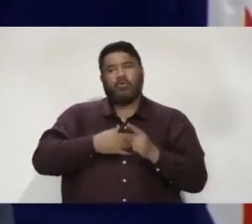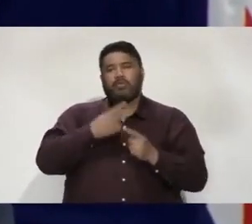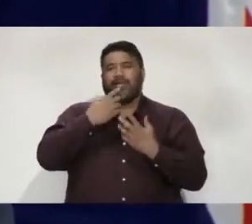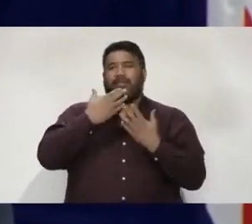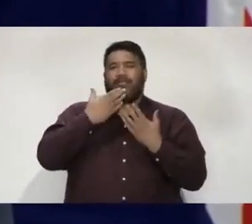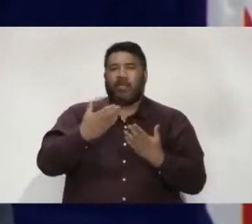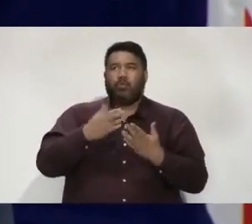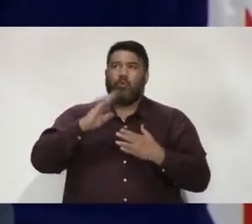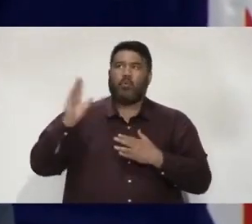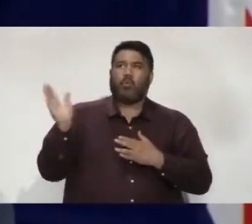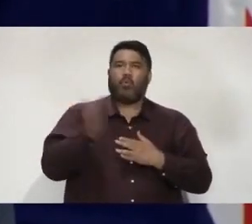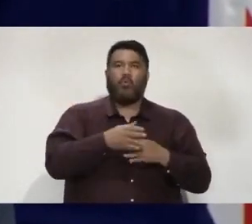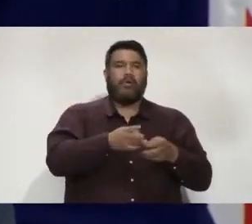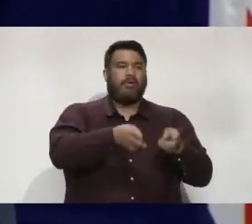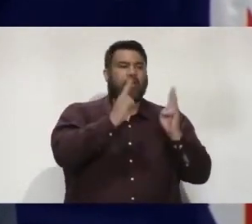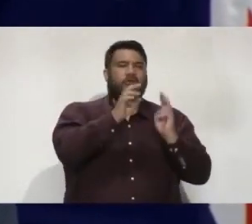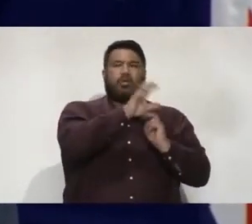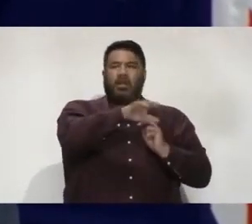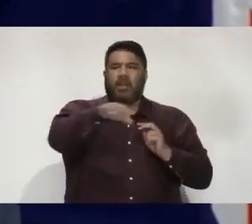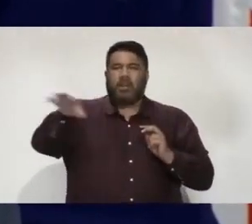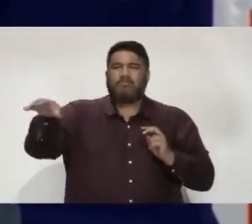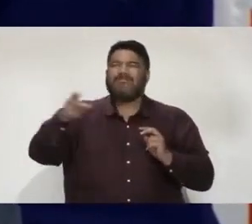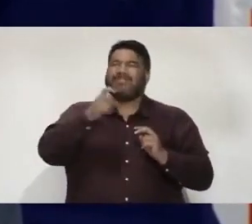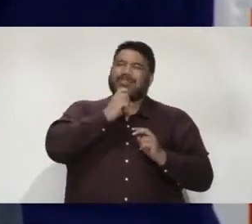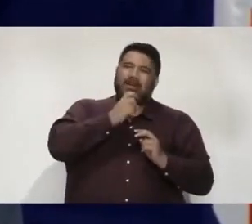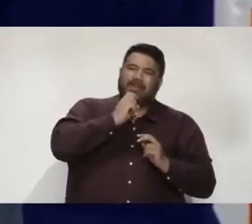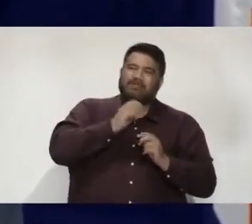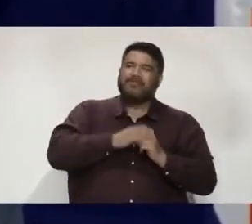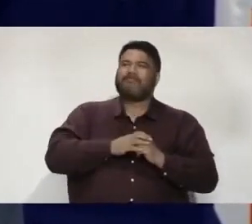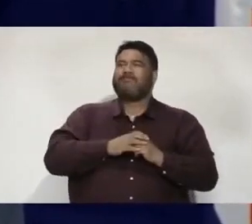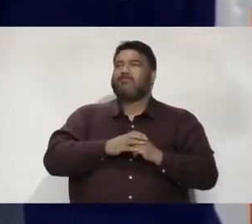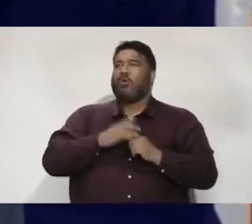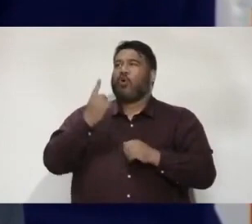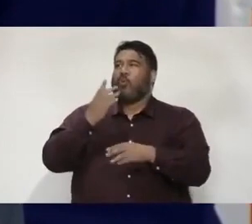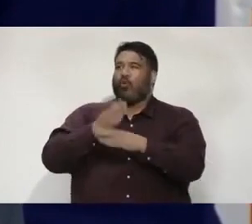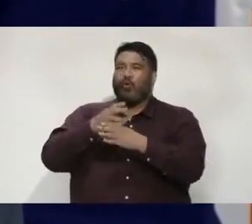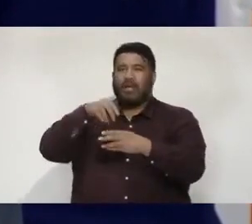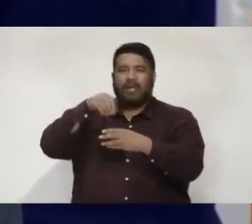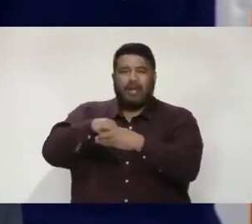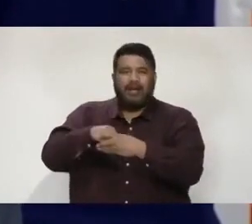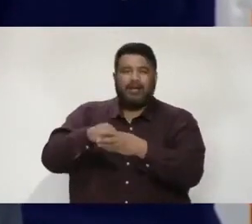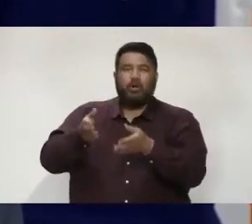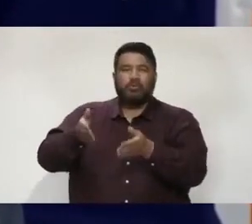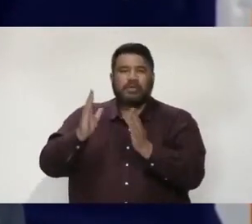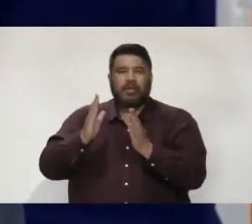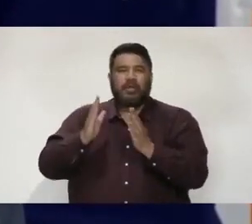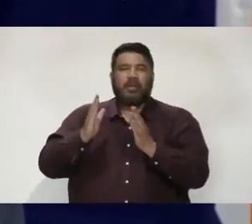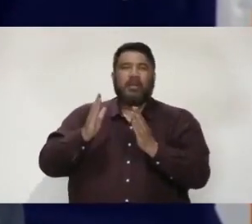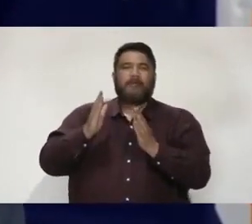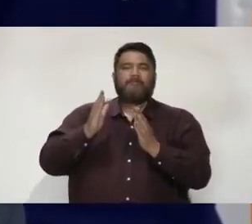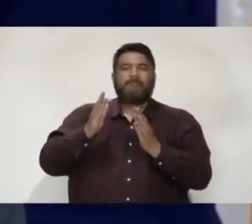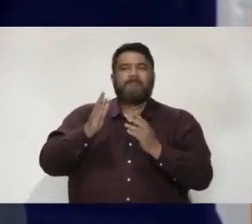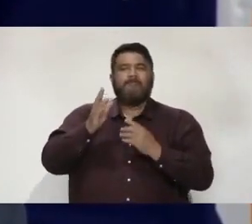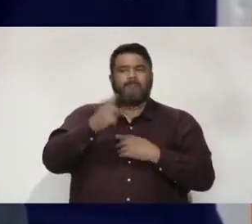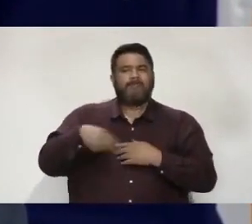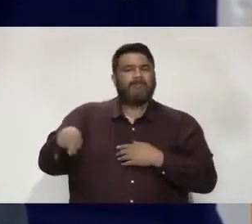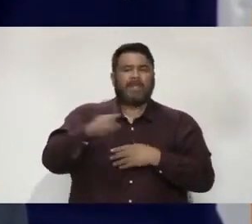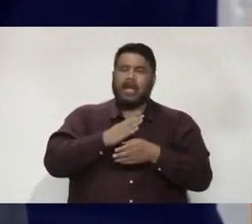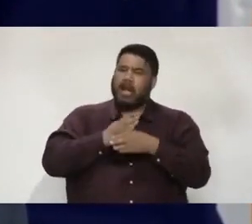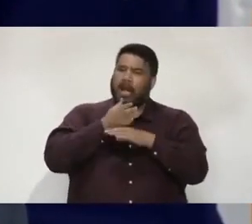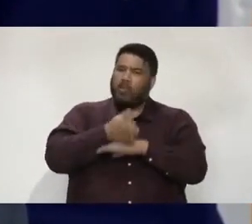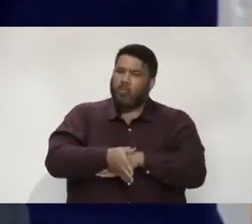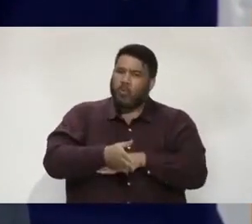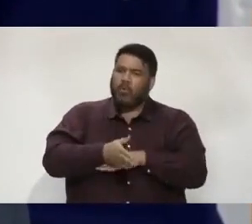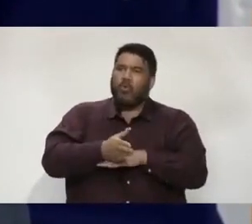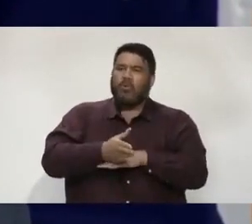each facility by both the hotel staff and also every single worker that's on there, you know, putting their hard work in, day